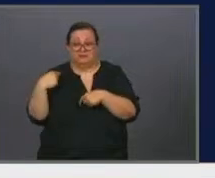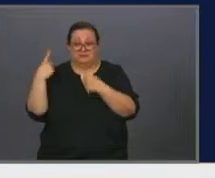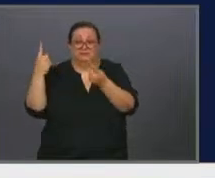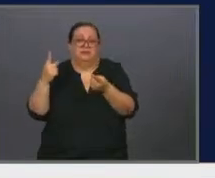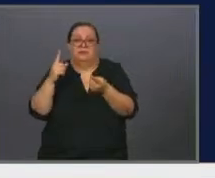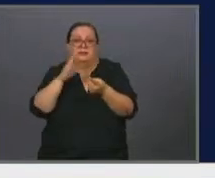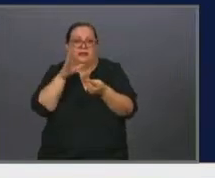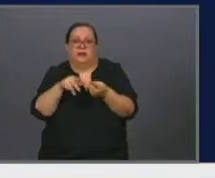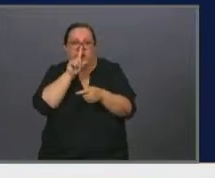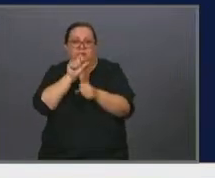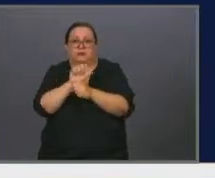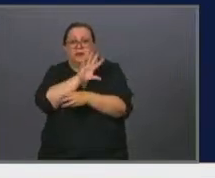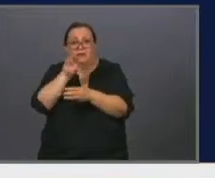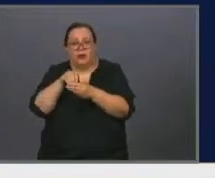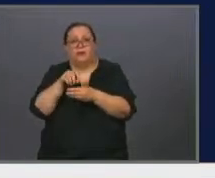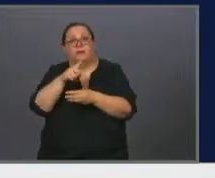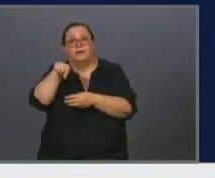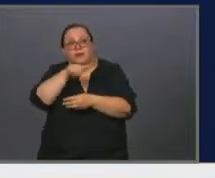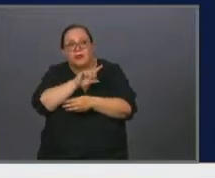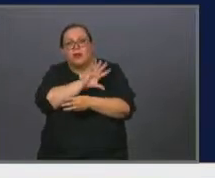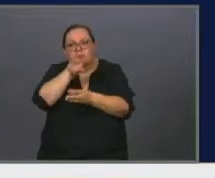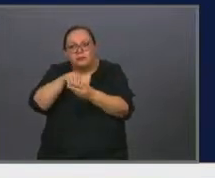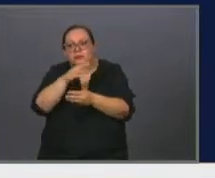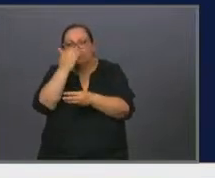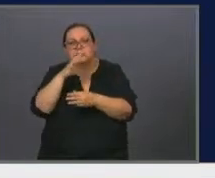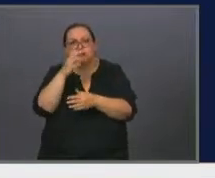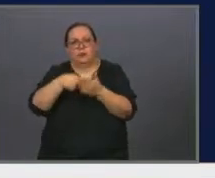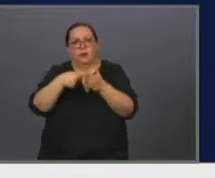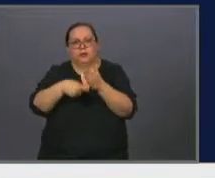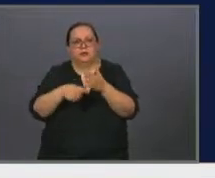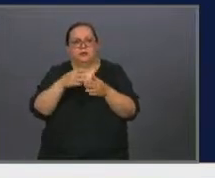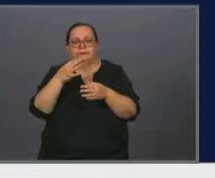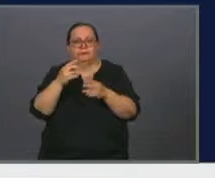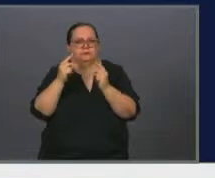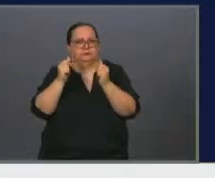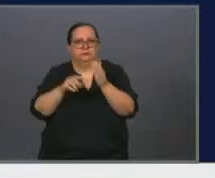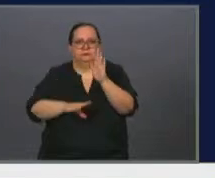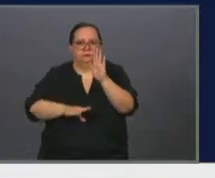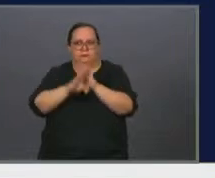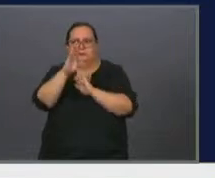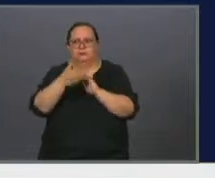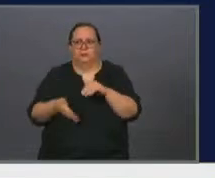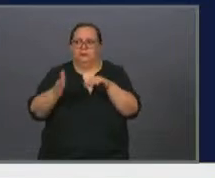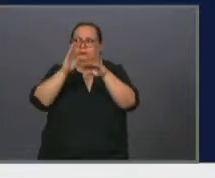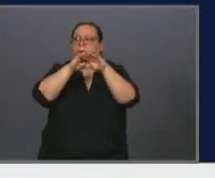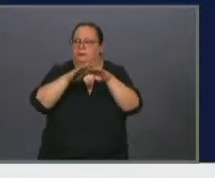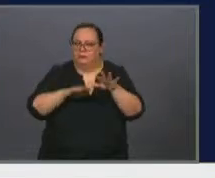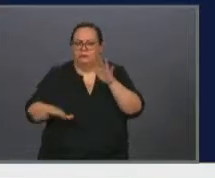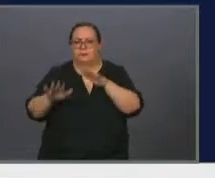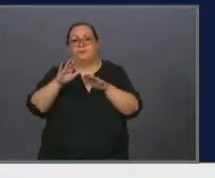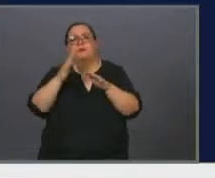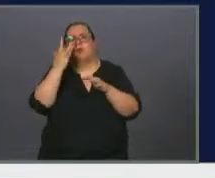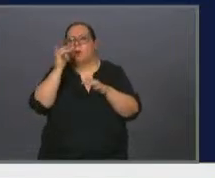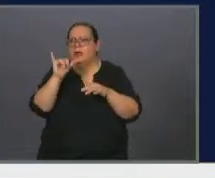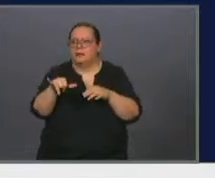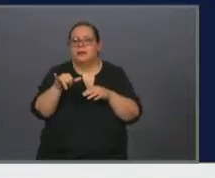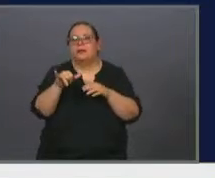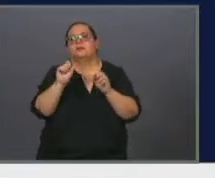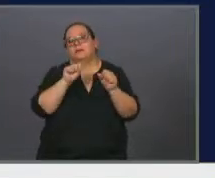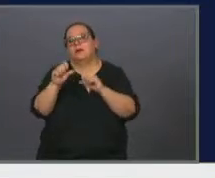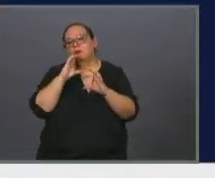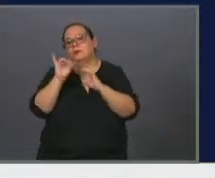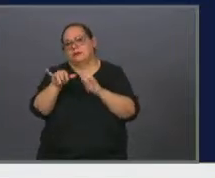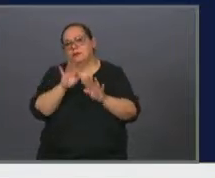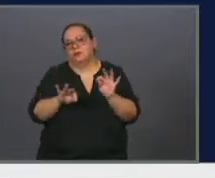got involved because their prices had gone up dramatically in a short amount of time. And why is that? And being able to communicate that to people is important. Okay, thank you. Thank